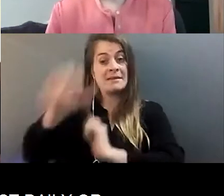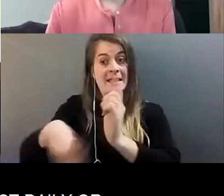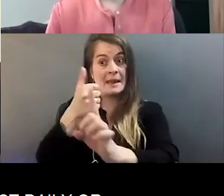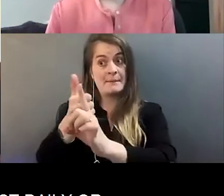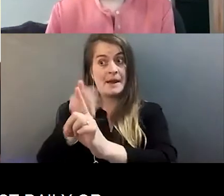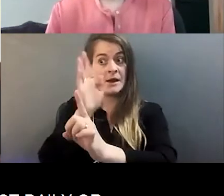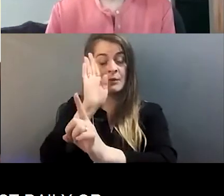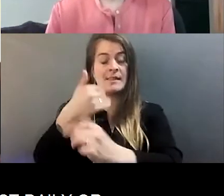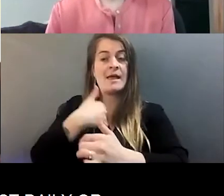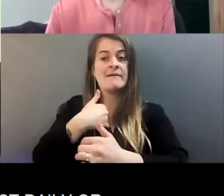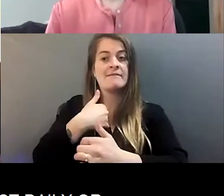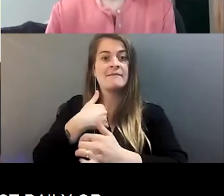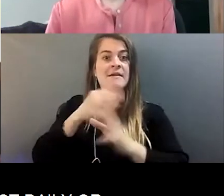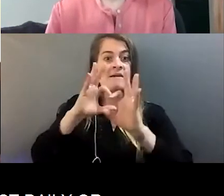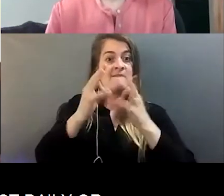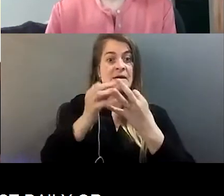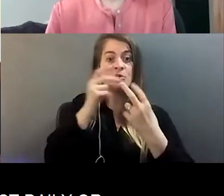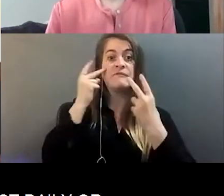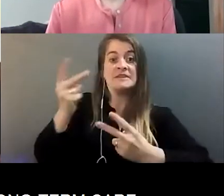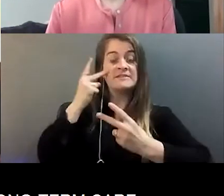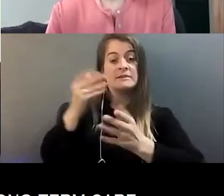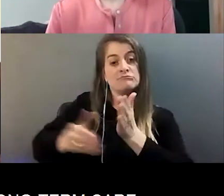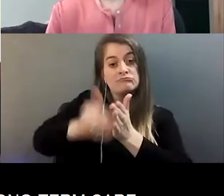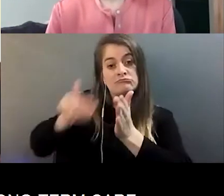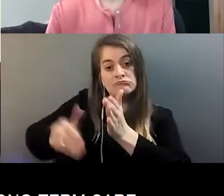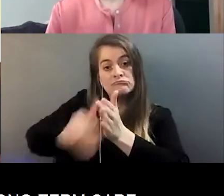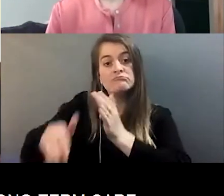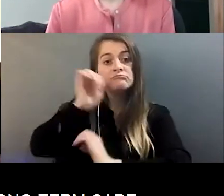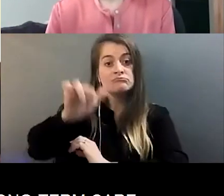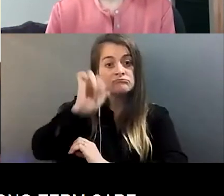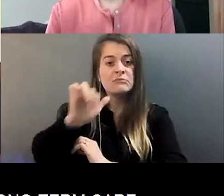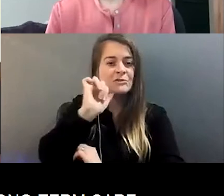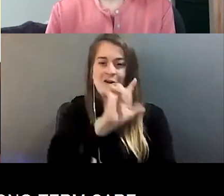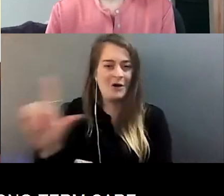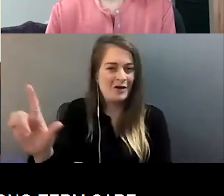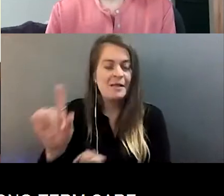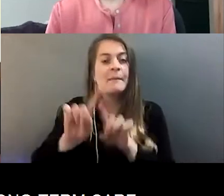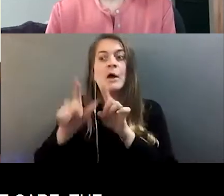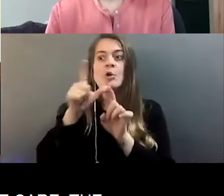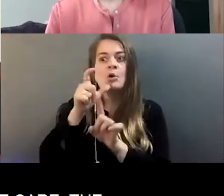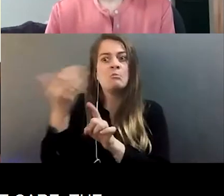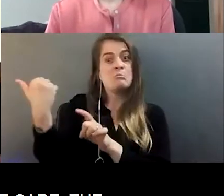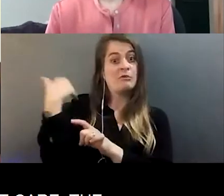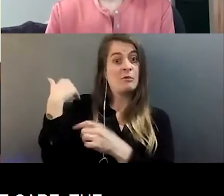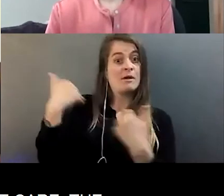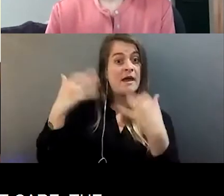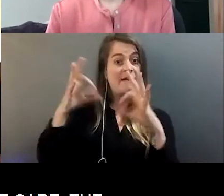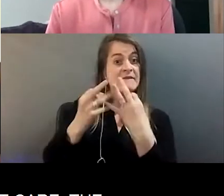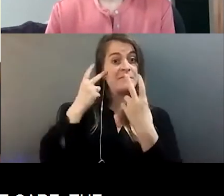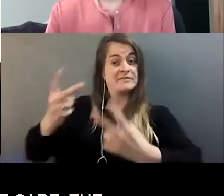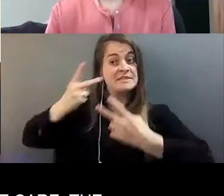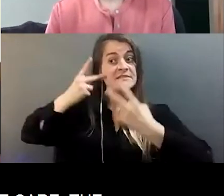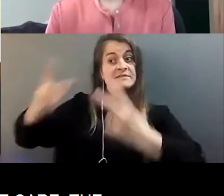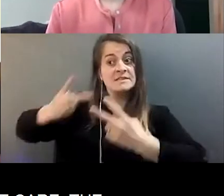members visiting almost daily or daily. That is not every resident in long-term care, not because family members don't care,